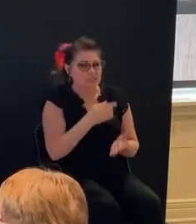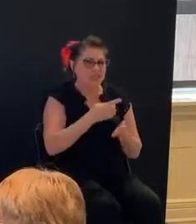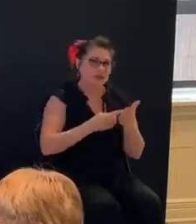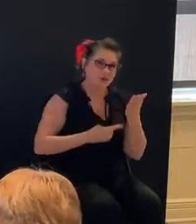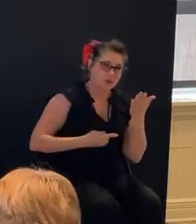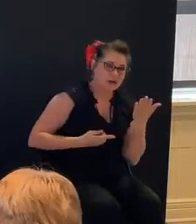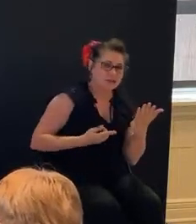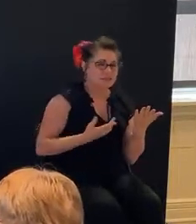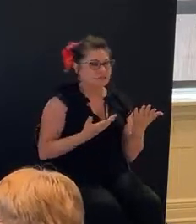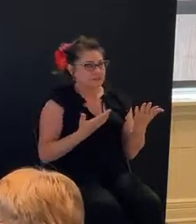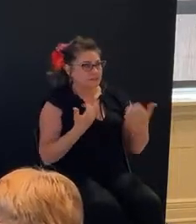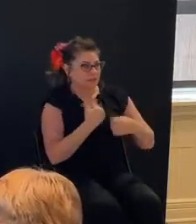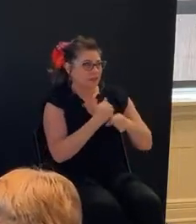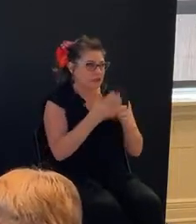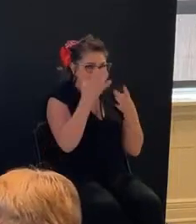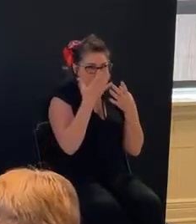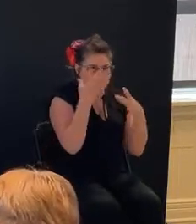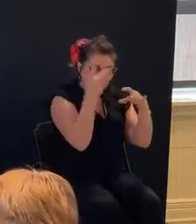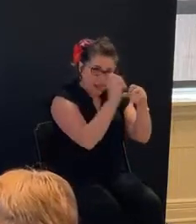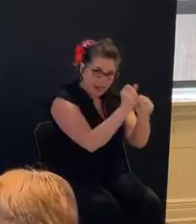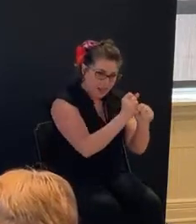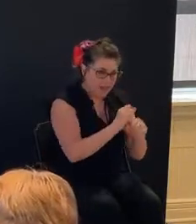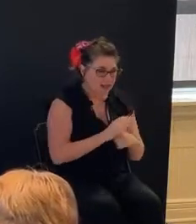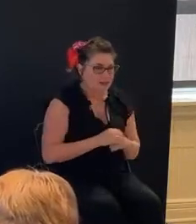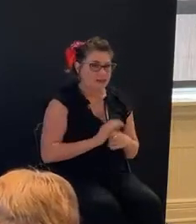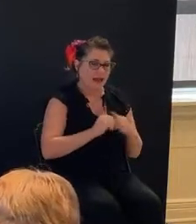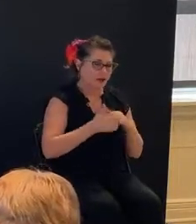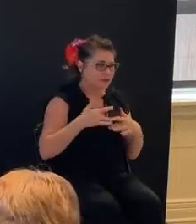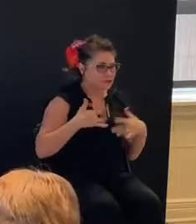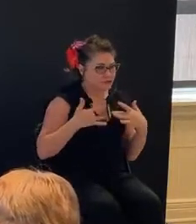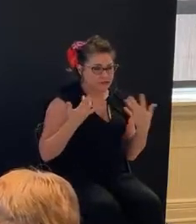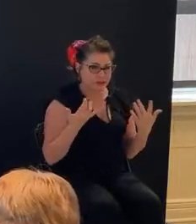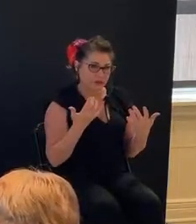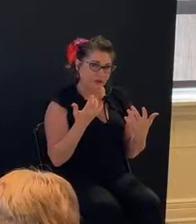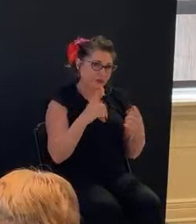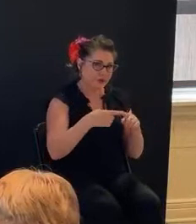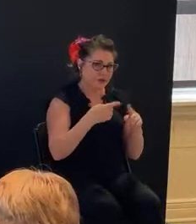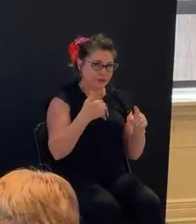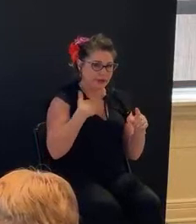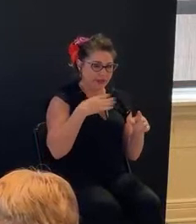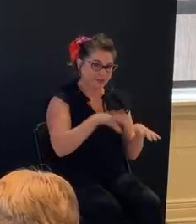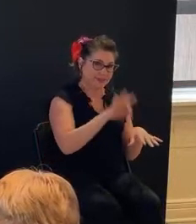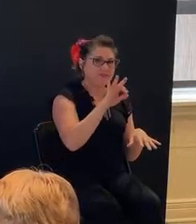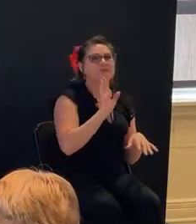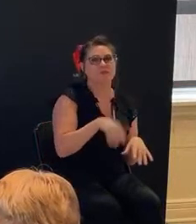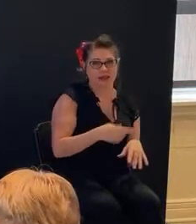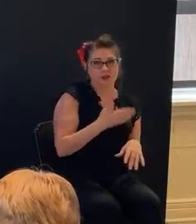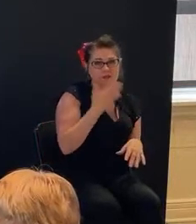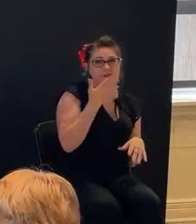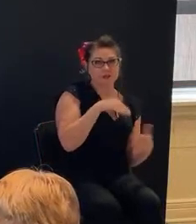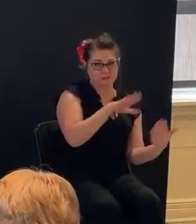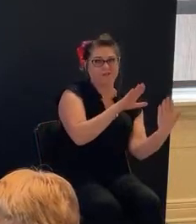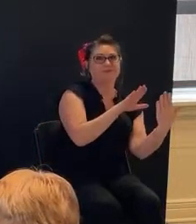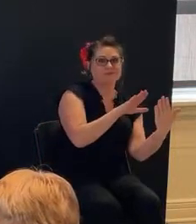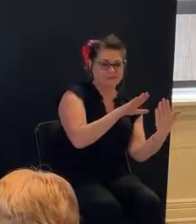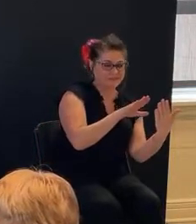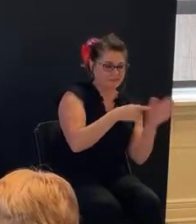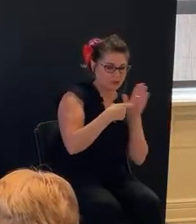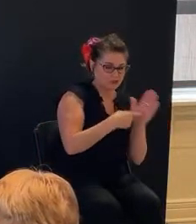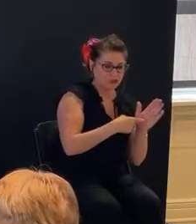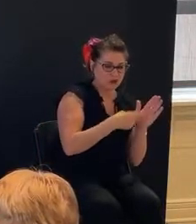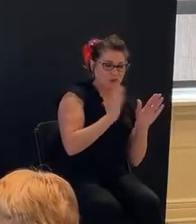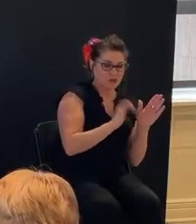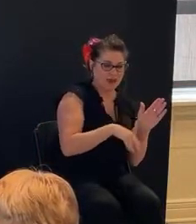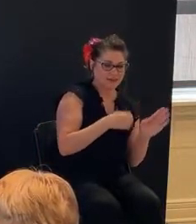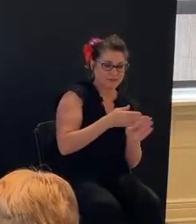to it? And, you know, how did you feel when you make that discovery? That was a good way to convey a lot of these things.